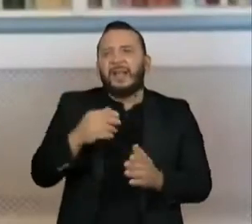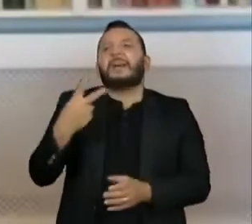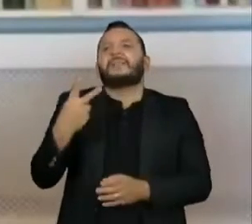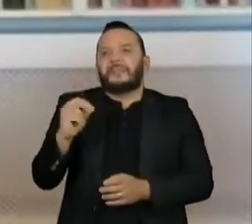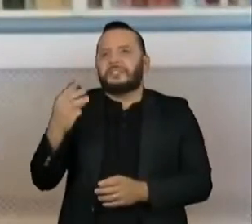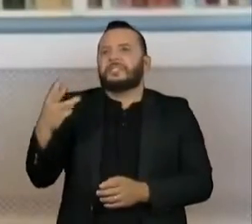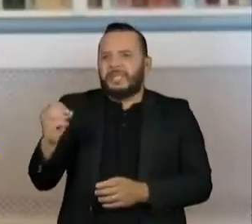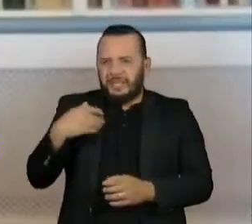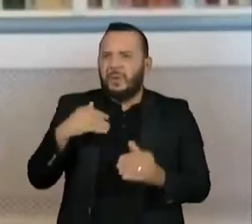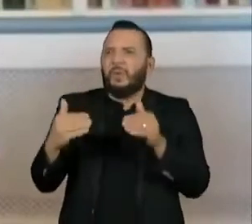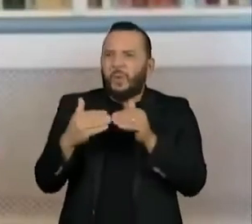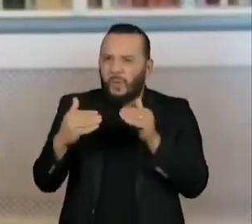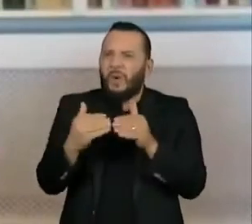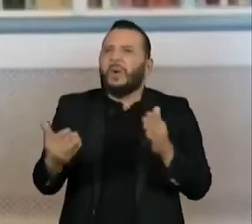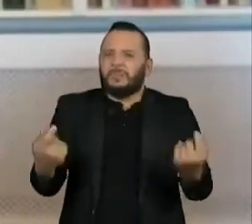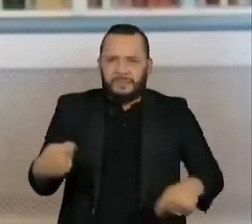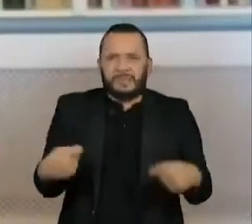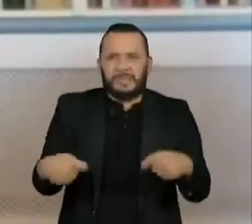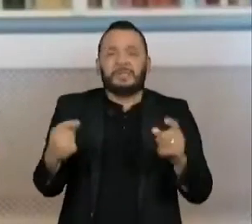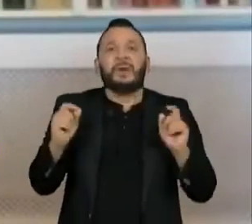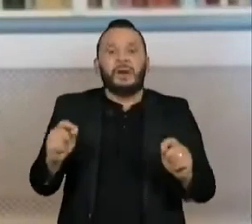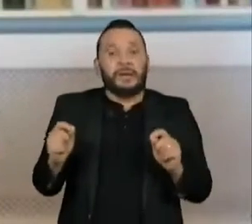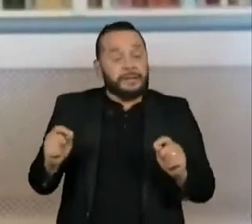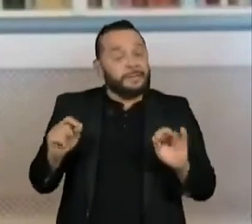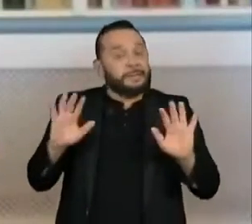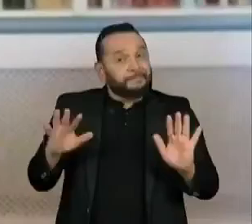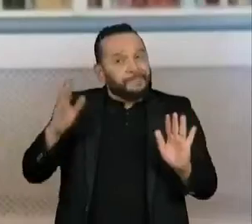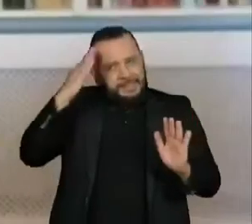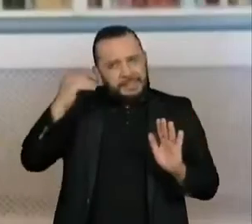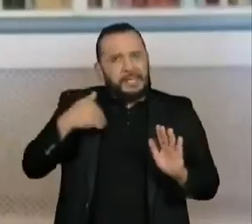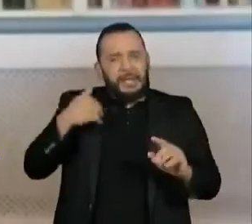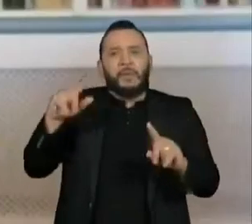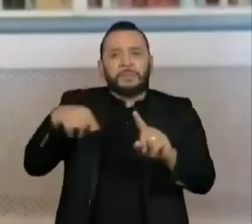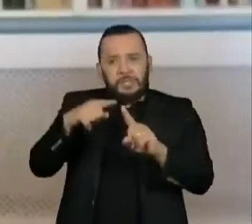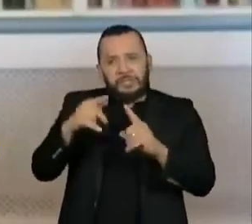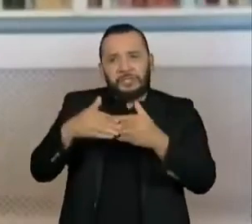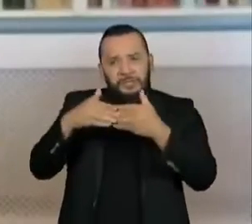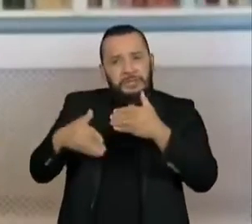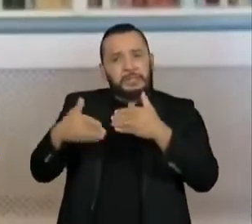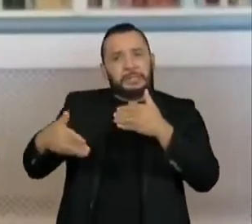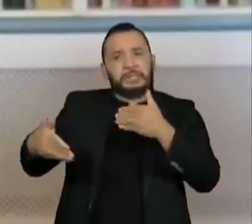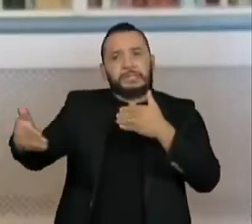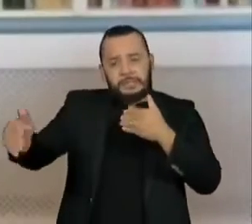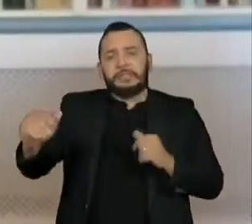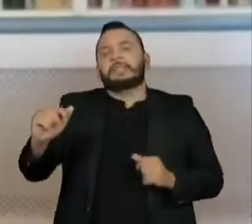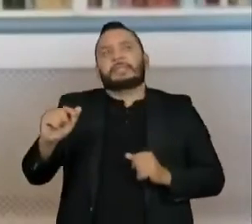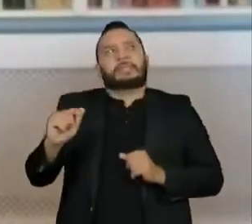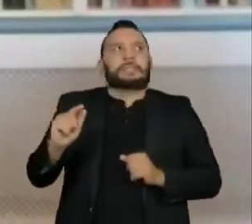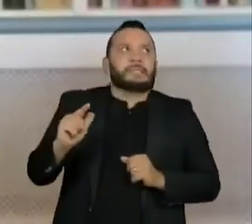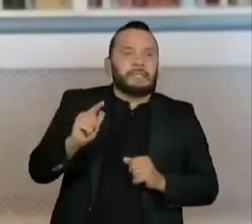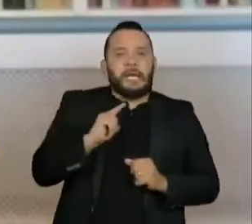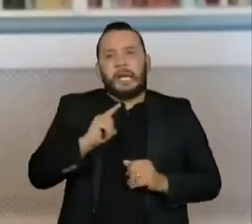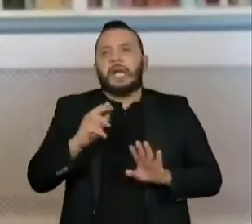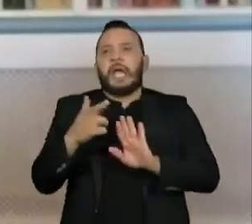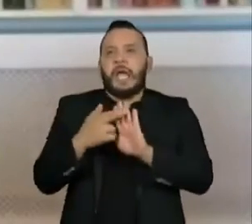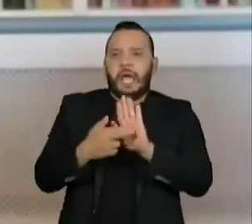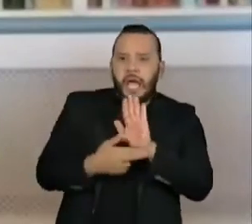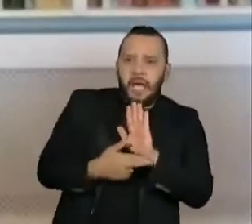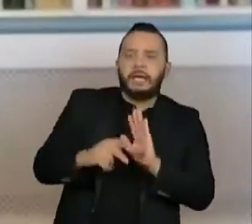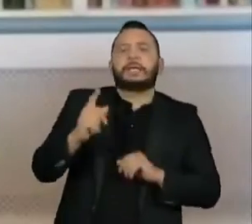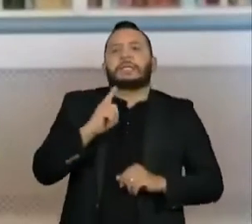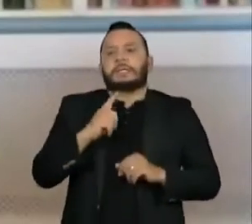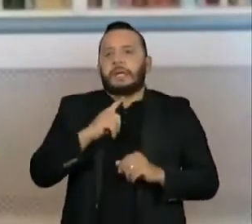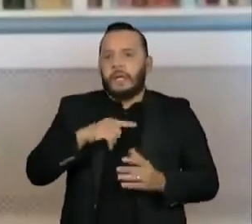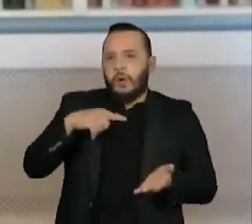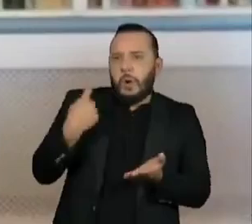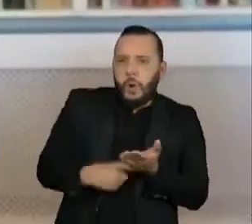that that needs to be the focus, of course. But the long-term goal, as it's called, puts a kind of discipline into how